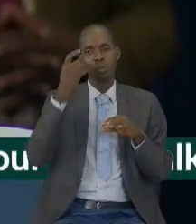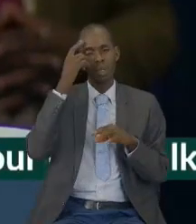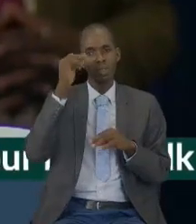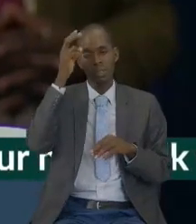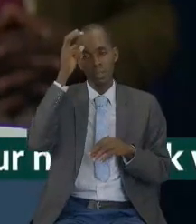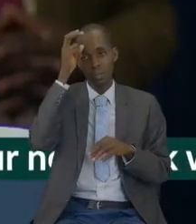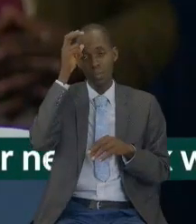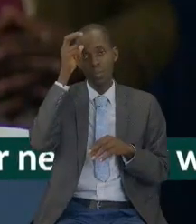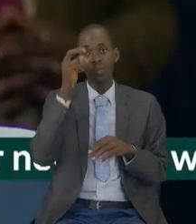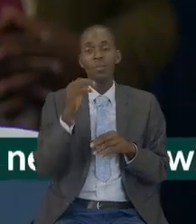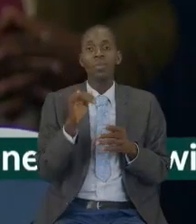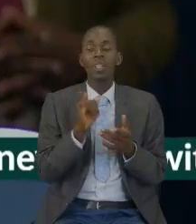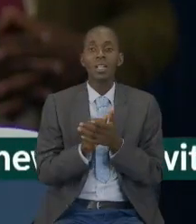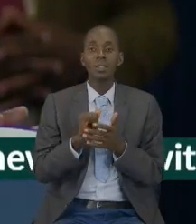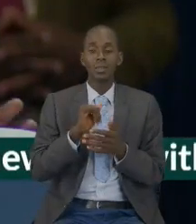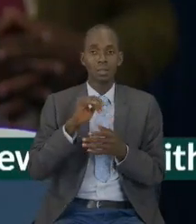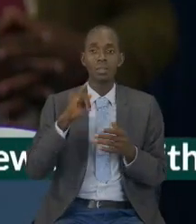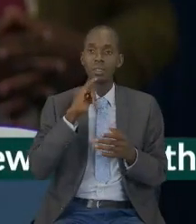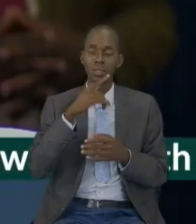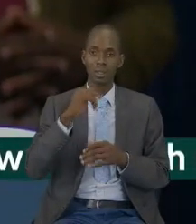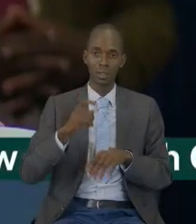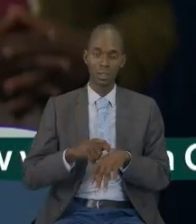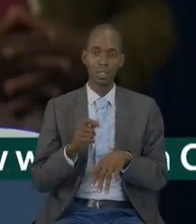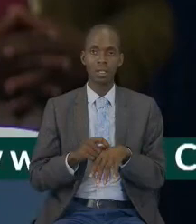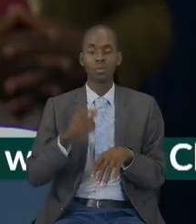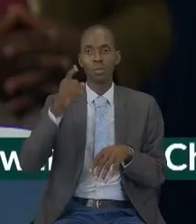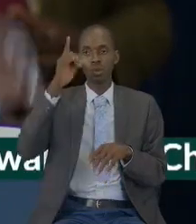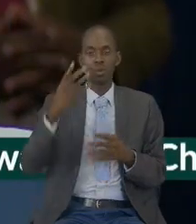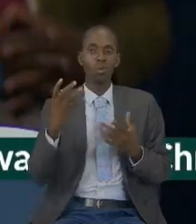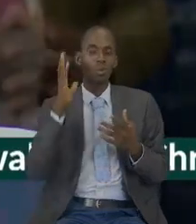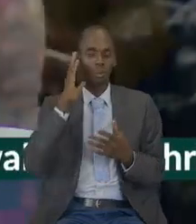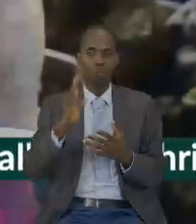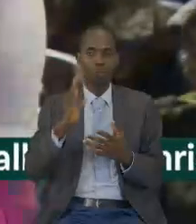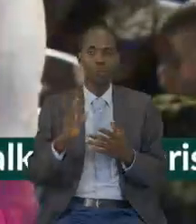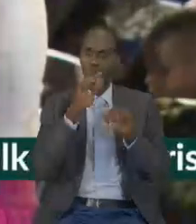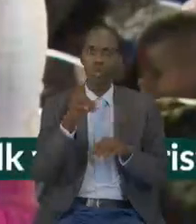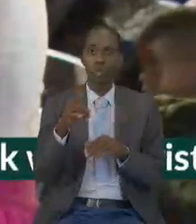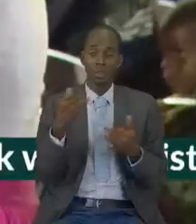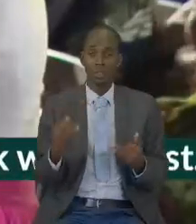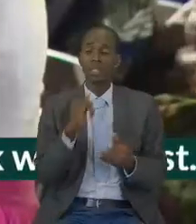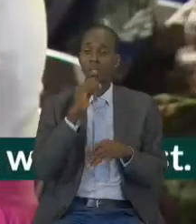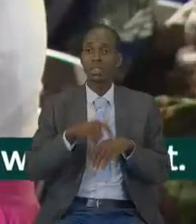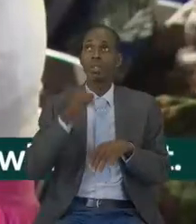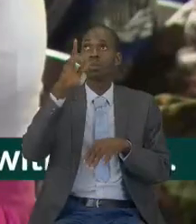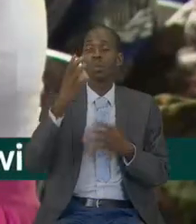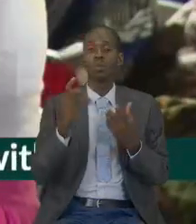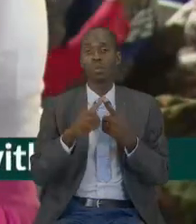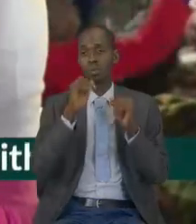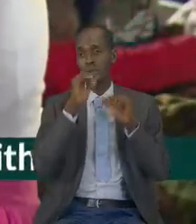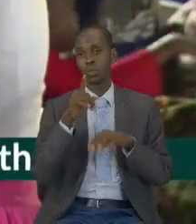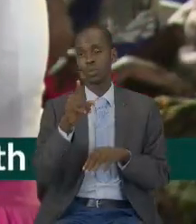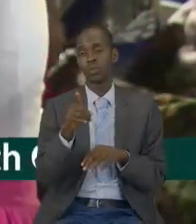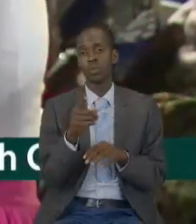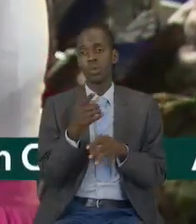And tonight it will go out by God's grace. So please, if you are done, by my right, let's see your hands up. If